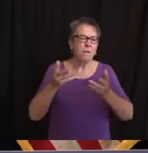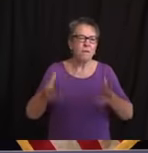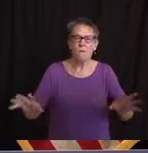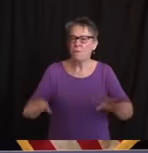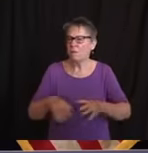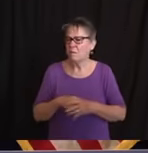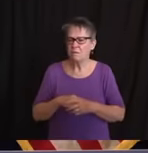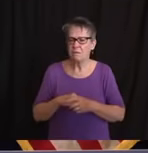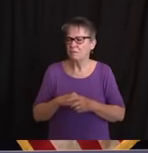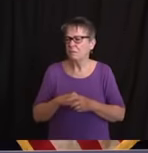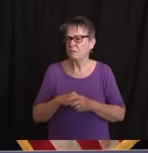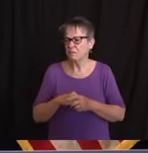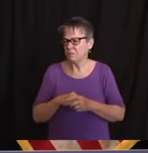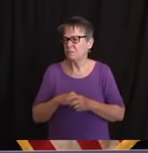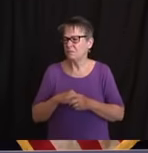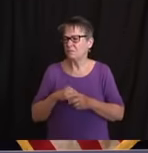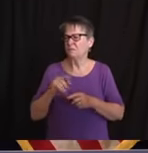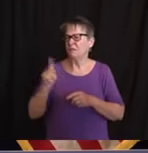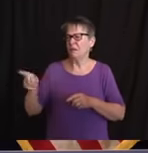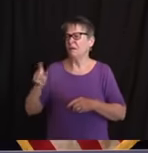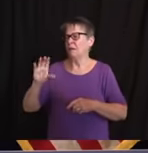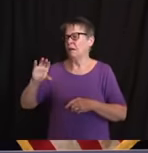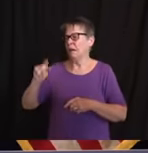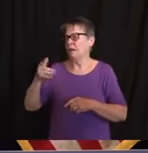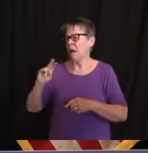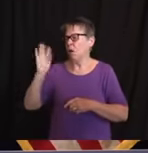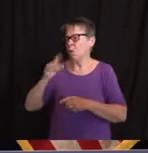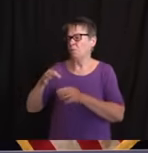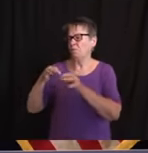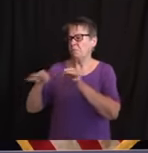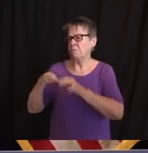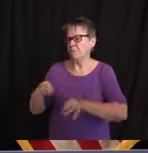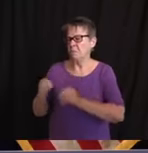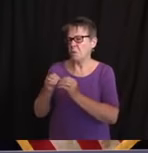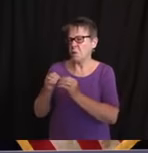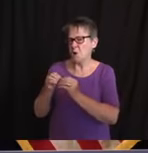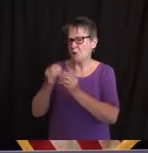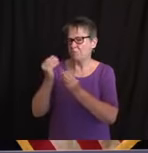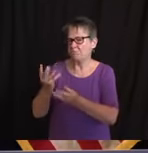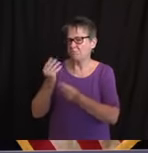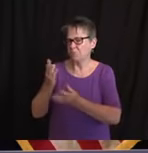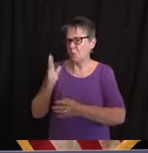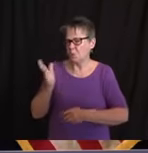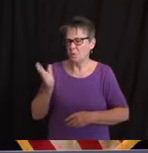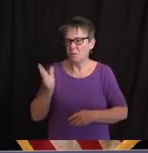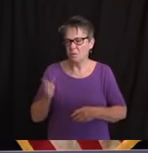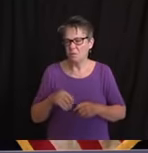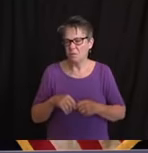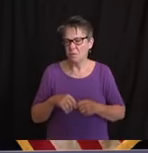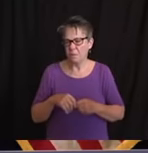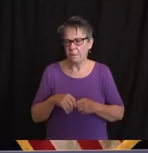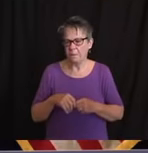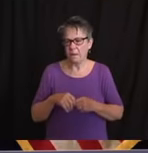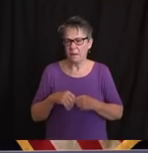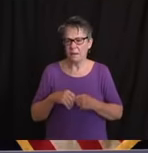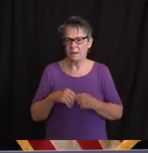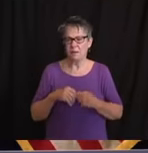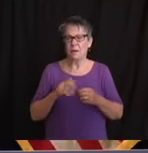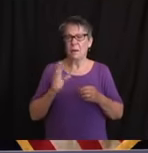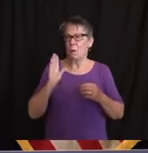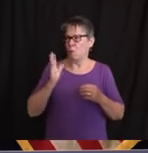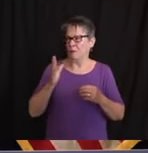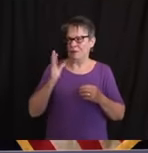scheduled for today. And again, God bless you all. Thank you for being so extraordinary at this extraordinary